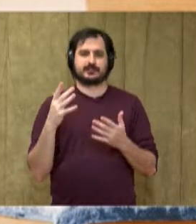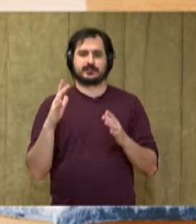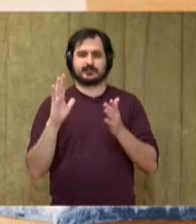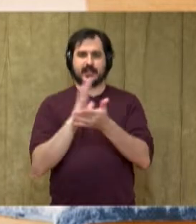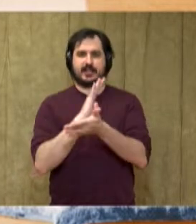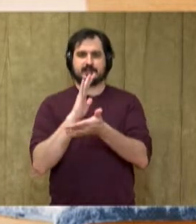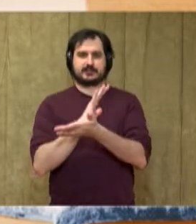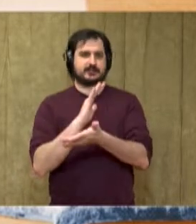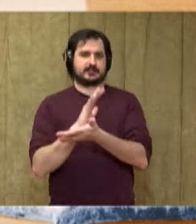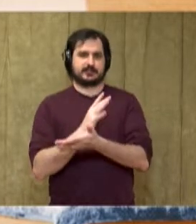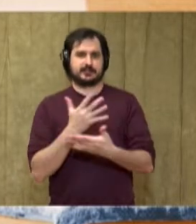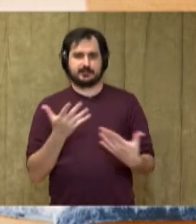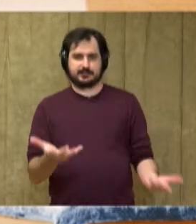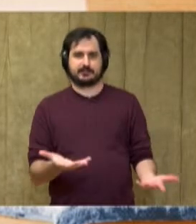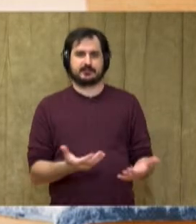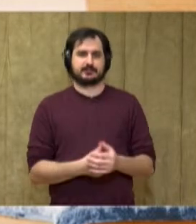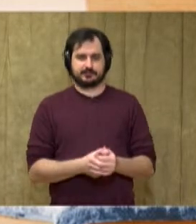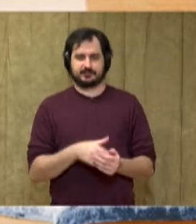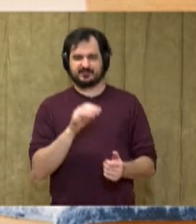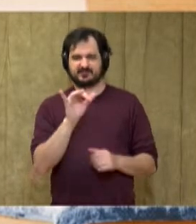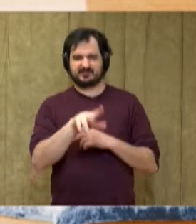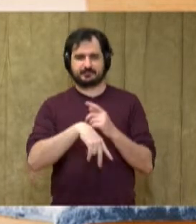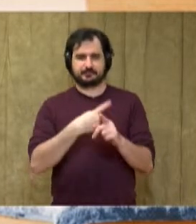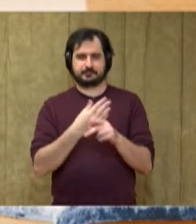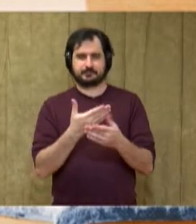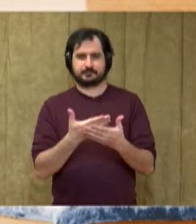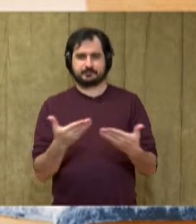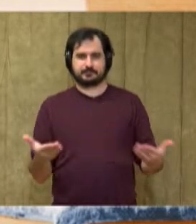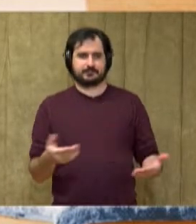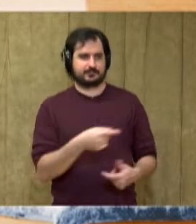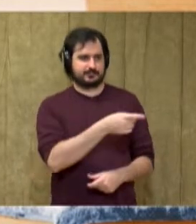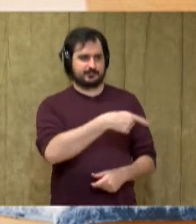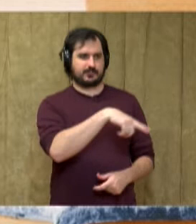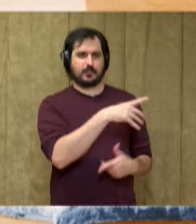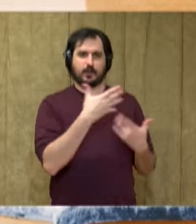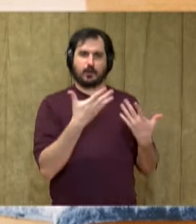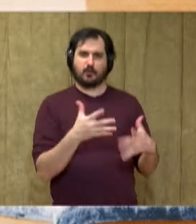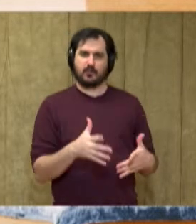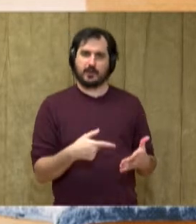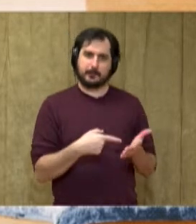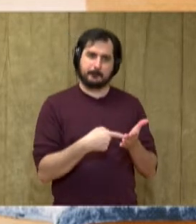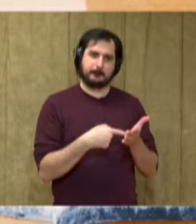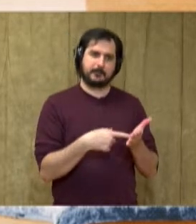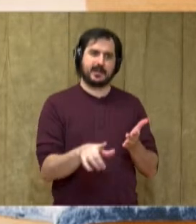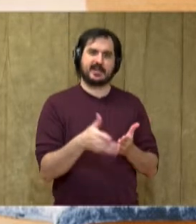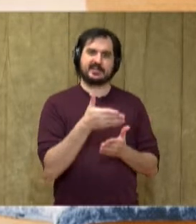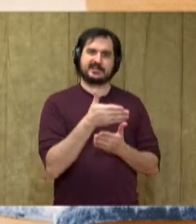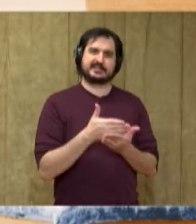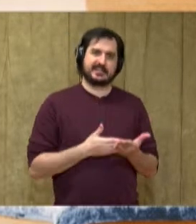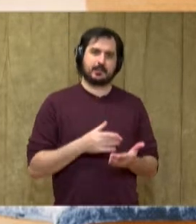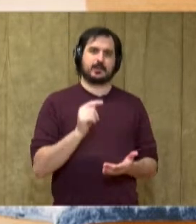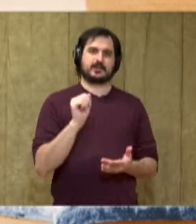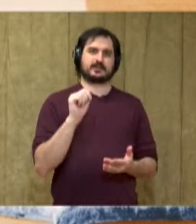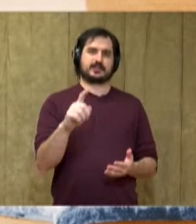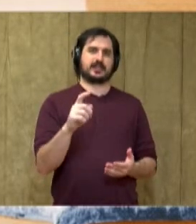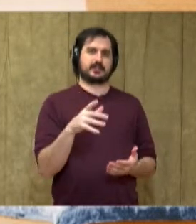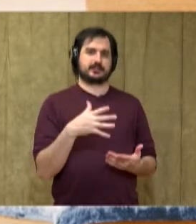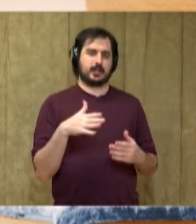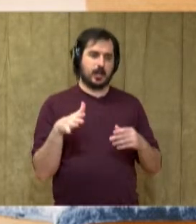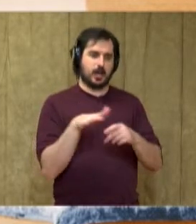in England, but the colonists were already paying separate taxes to cover their own war